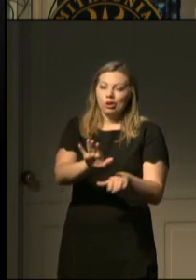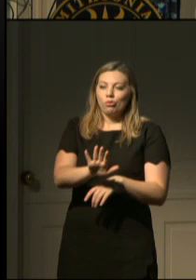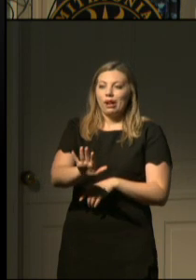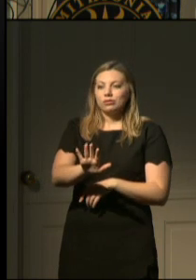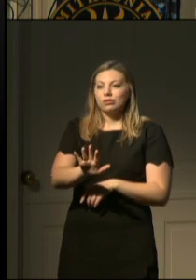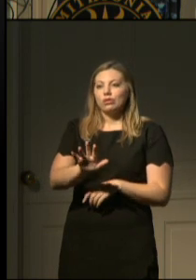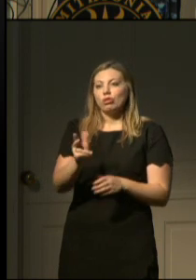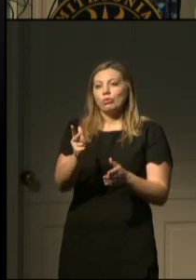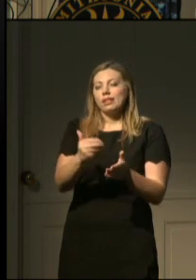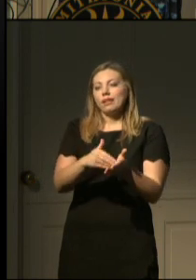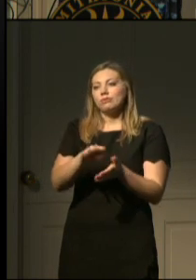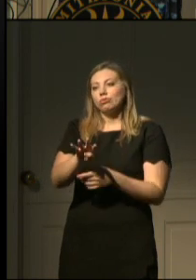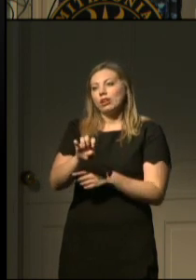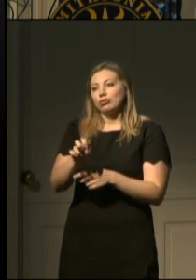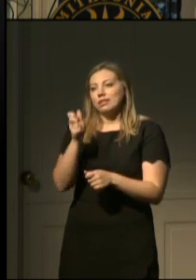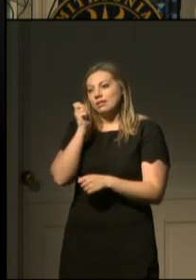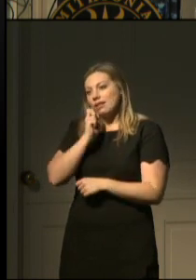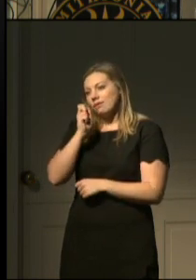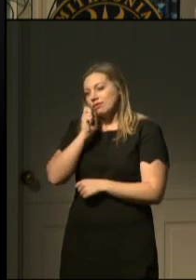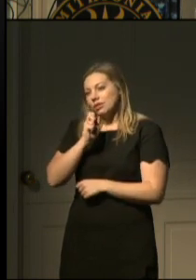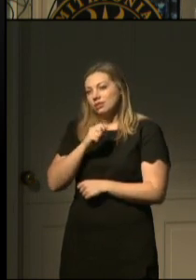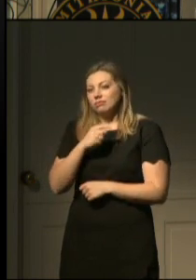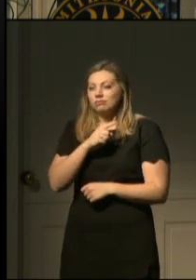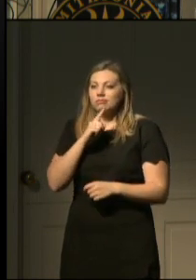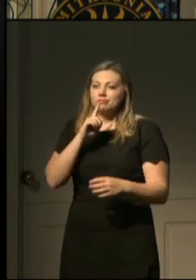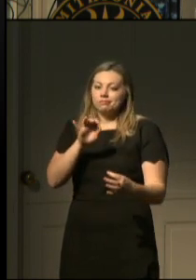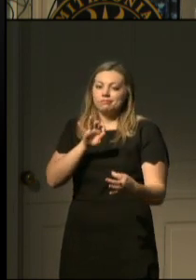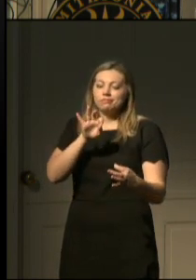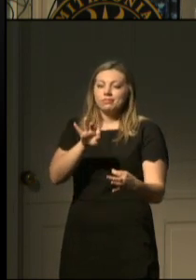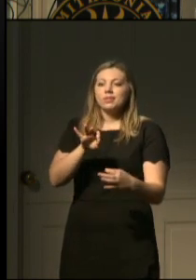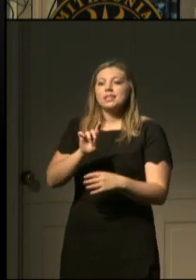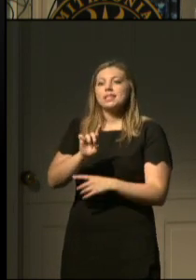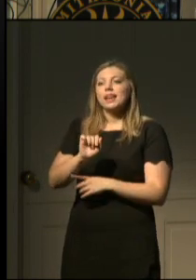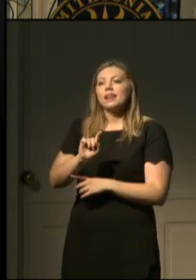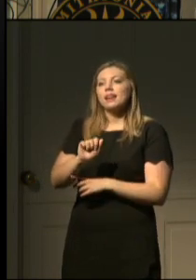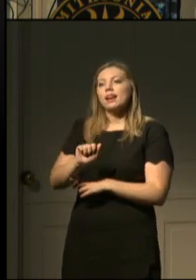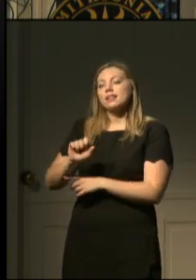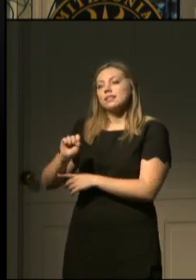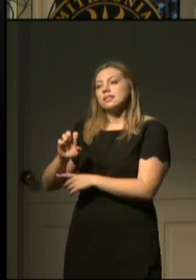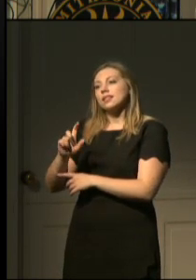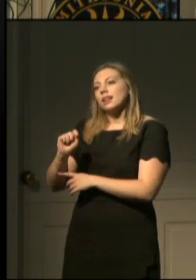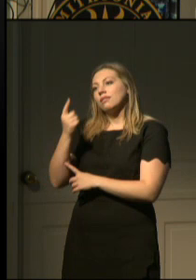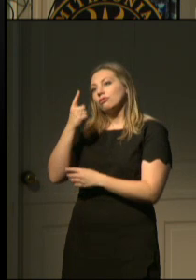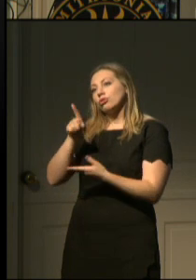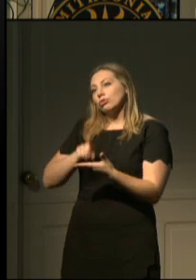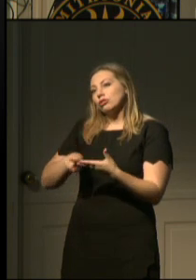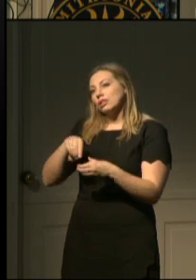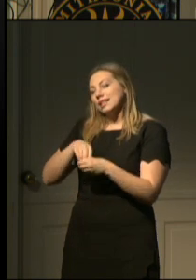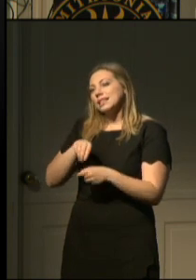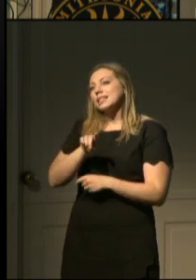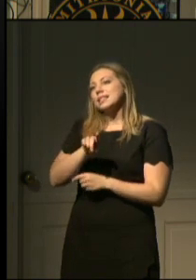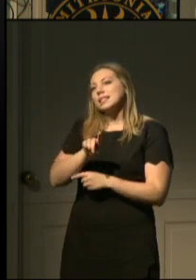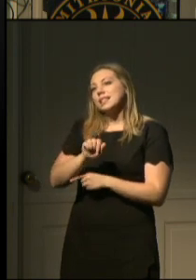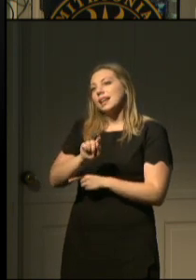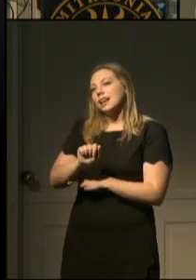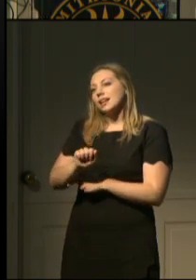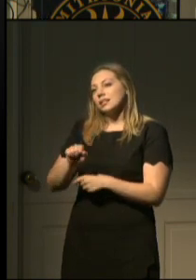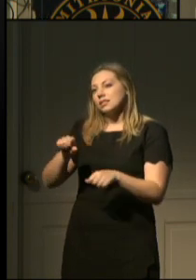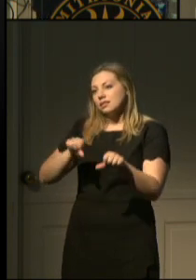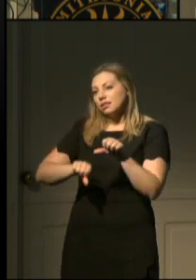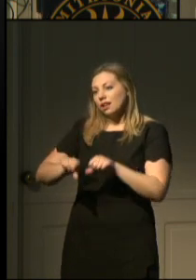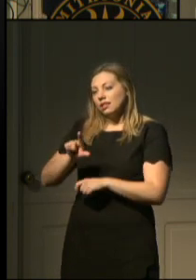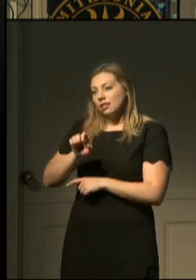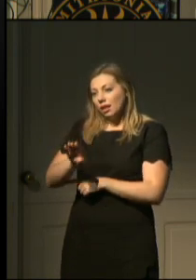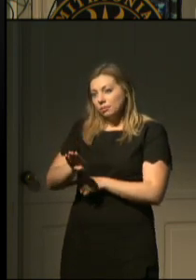vast collection of specimen images is an ideal data set for research in our data science lab. And the Smithsonian